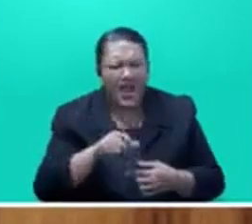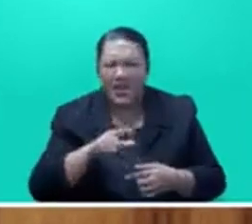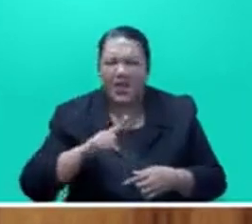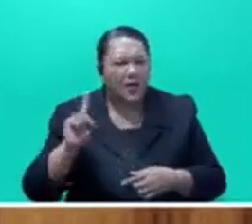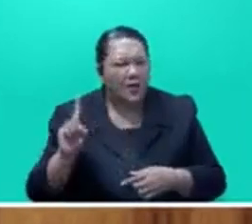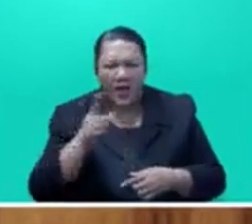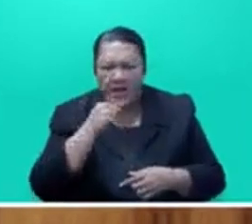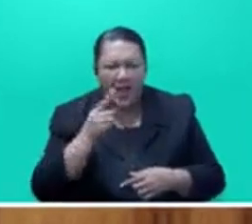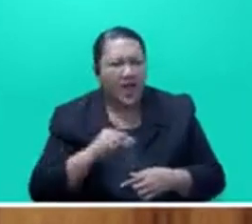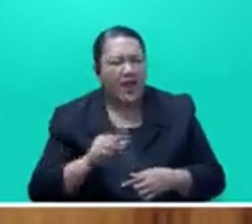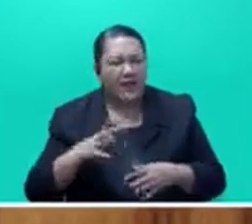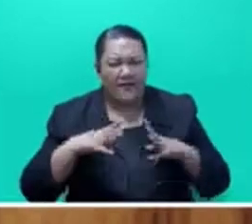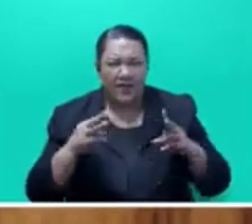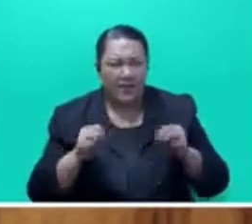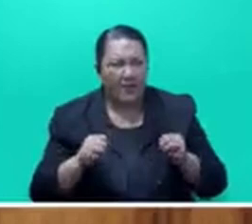of association.